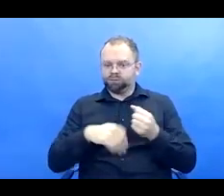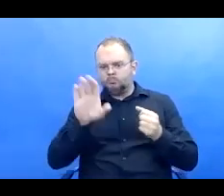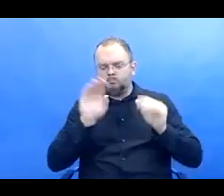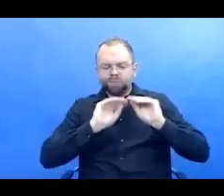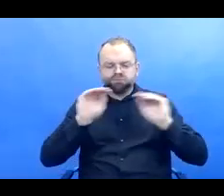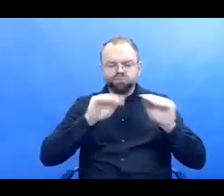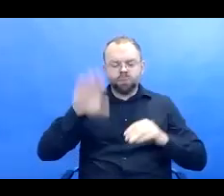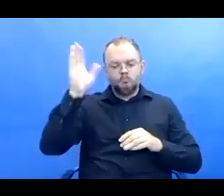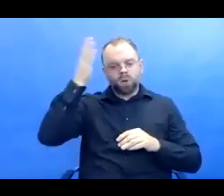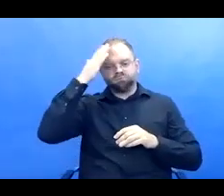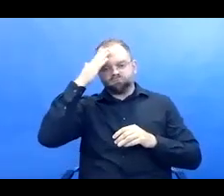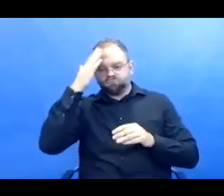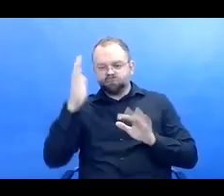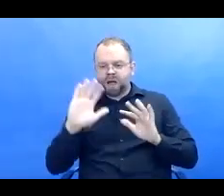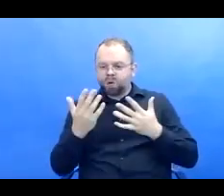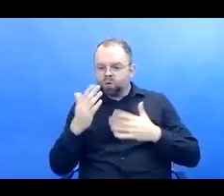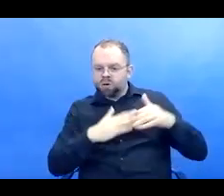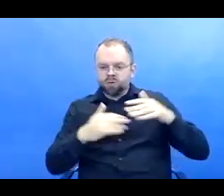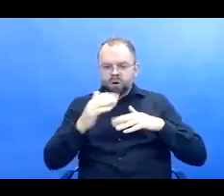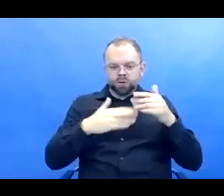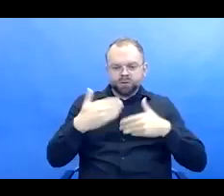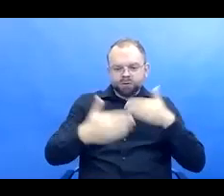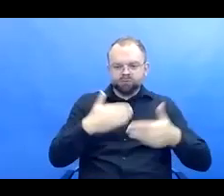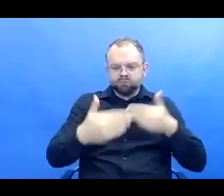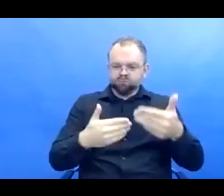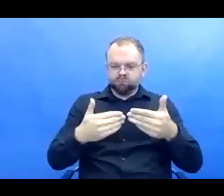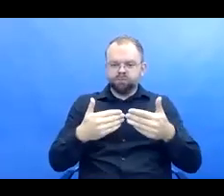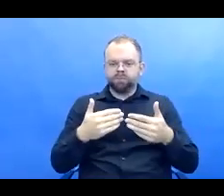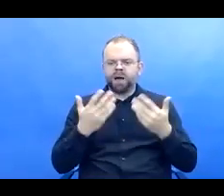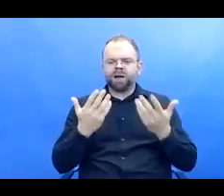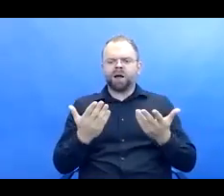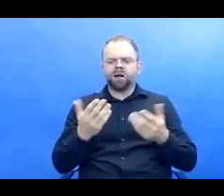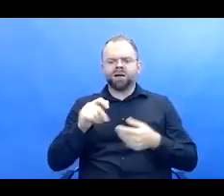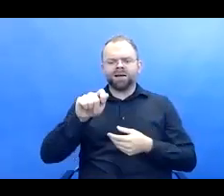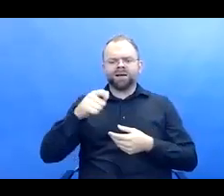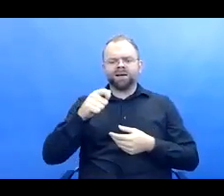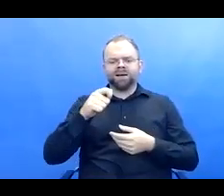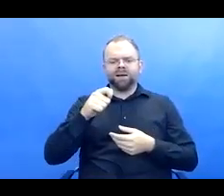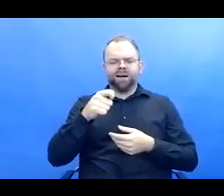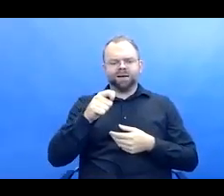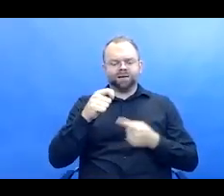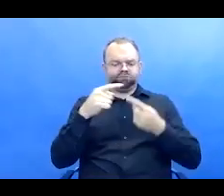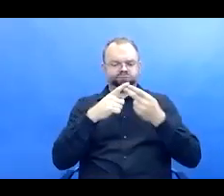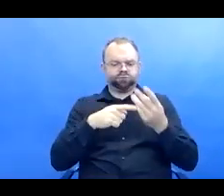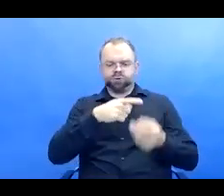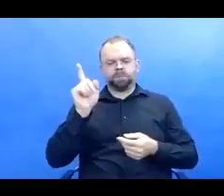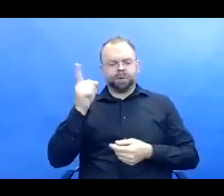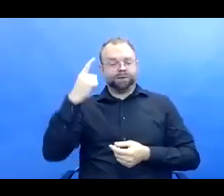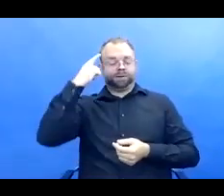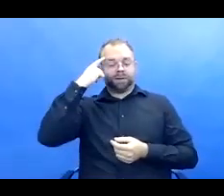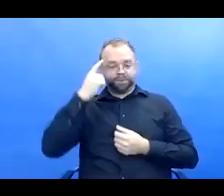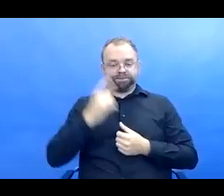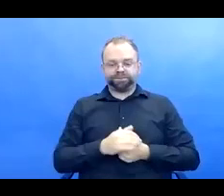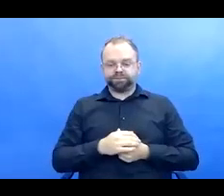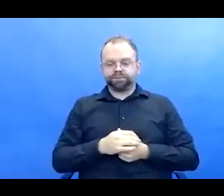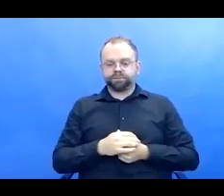the beginning, the benefits have not been linked to the incapacity to work, which basically broaden the